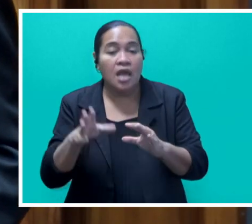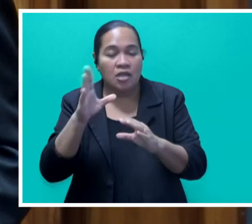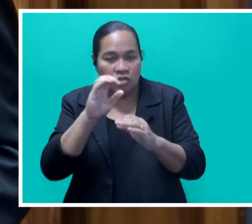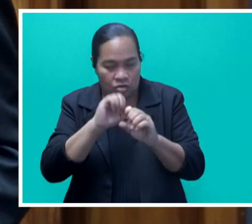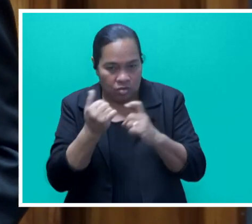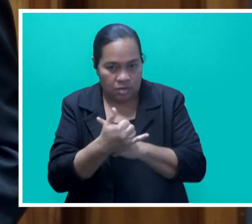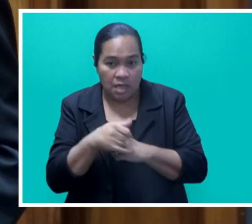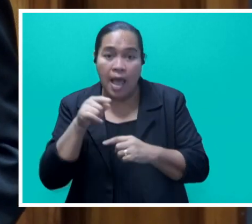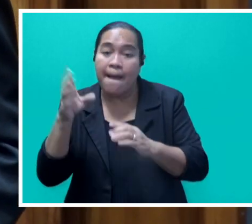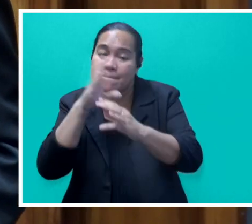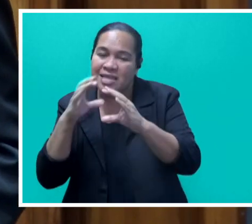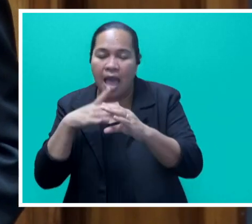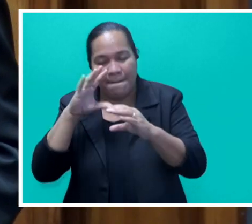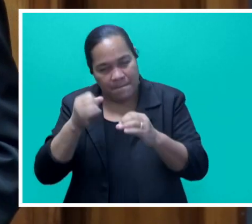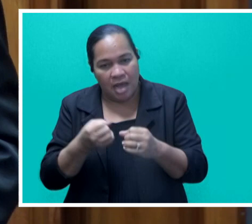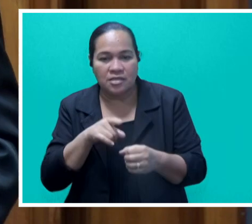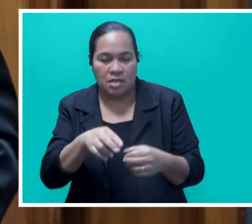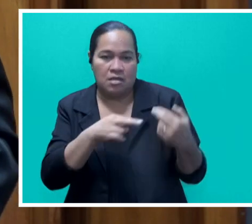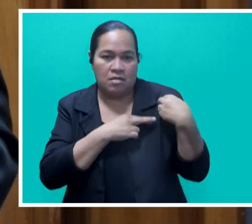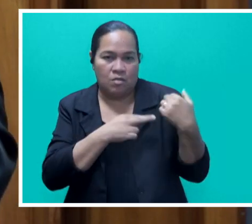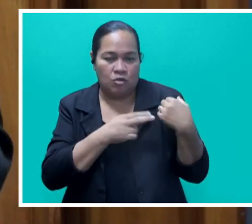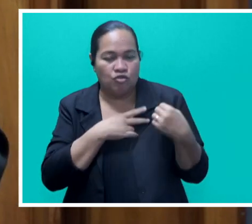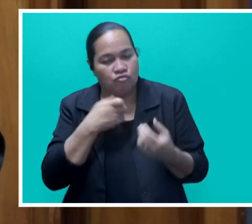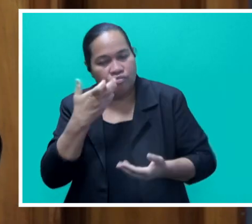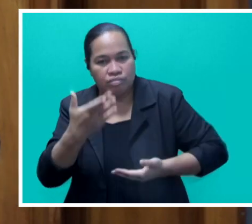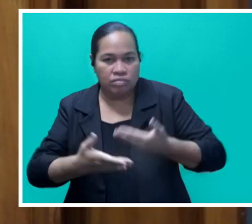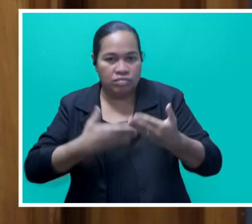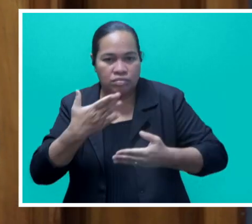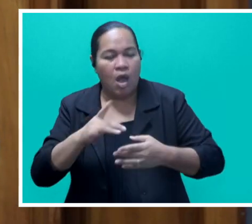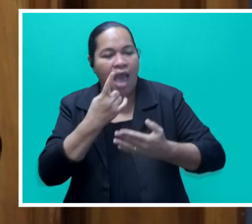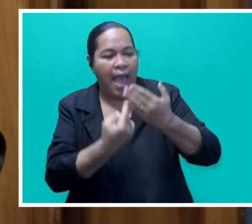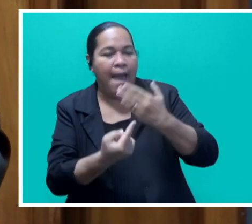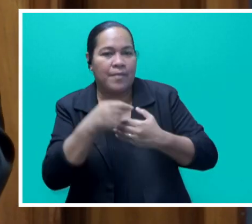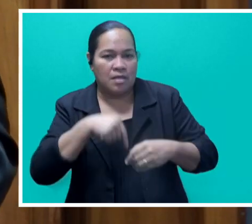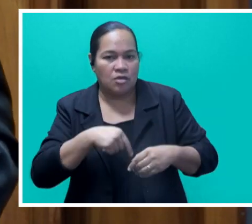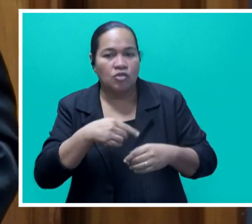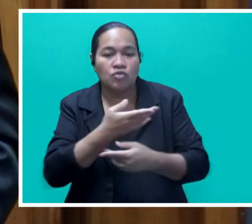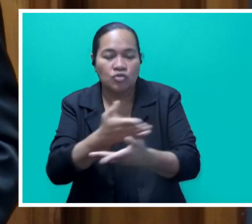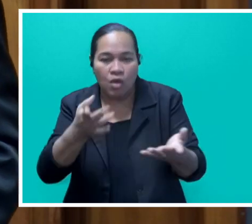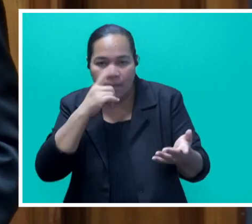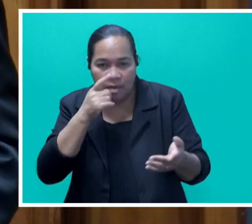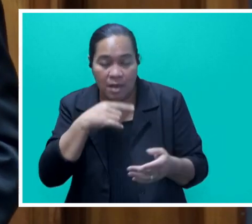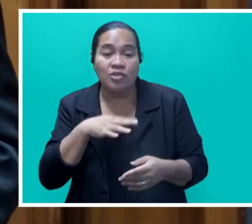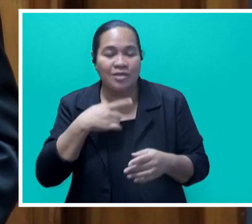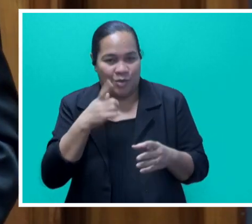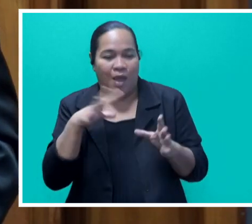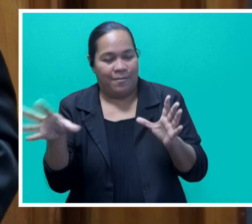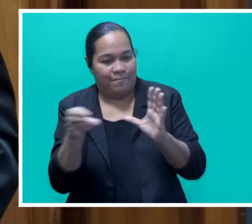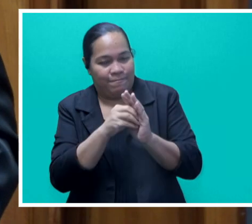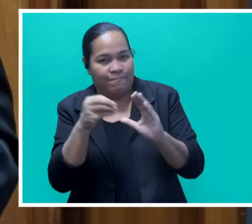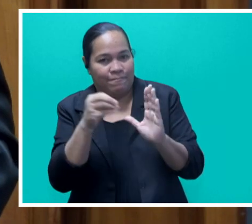informing our people. This will be coming to the floor of this august House on the amendments that we will be